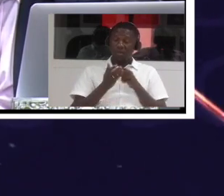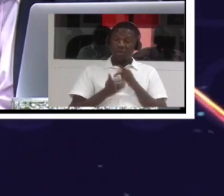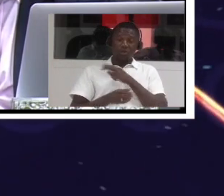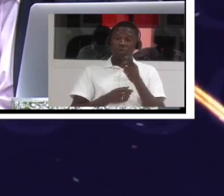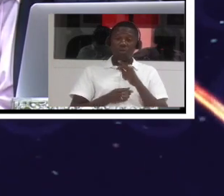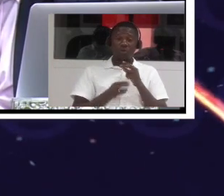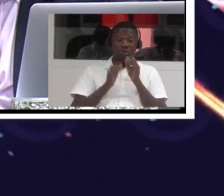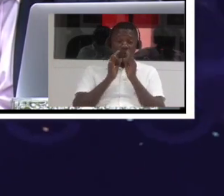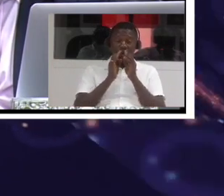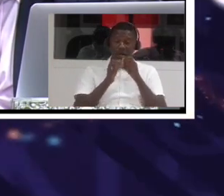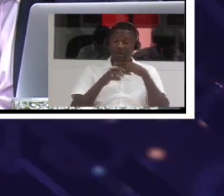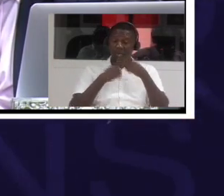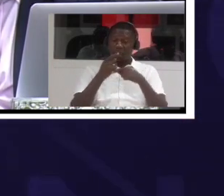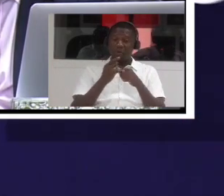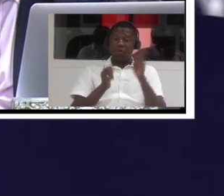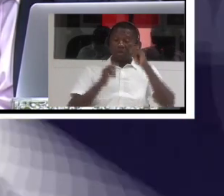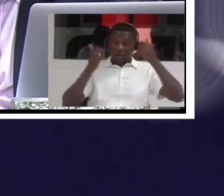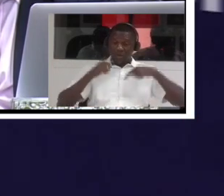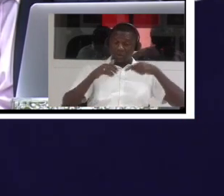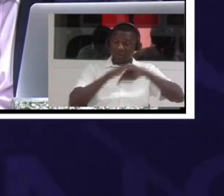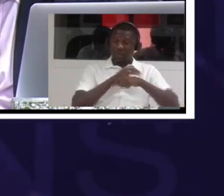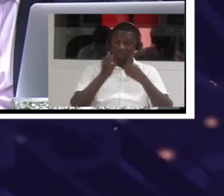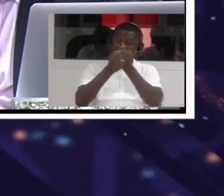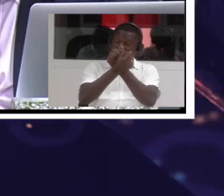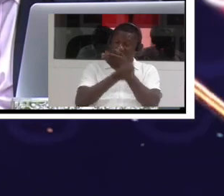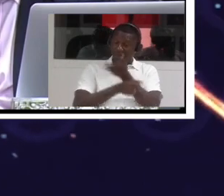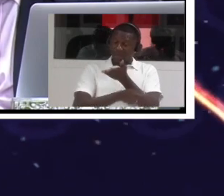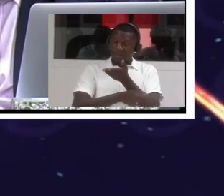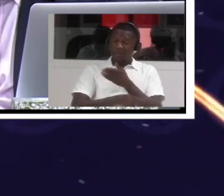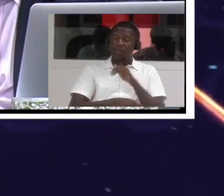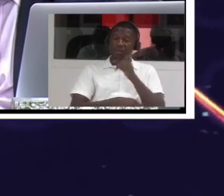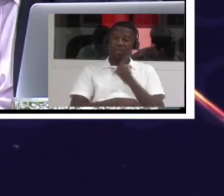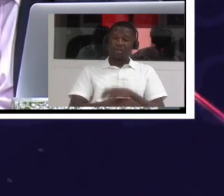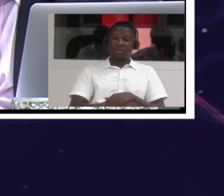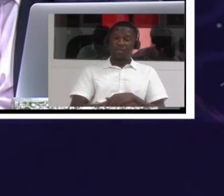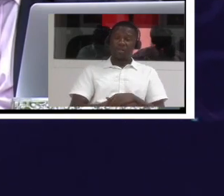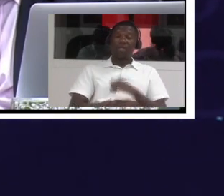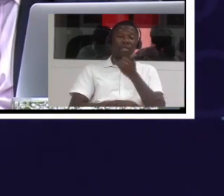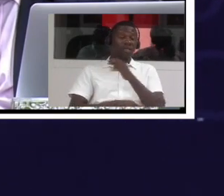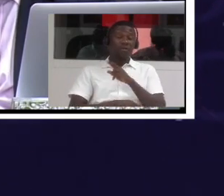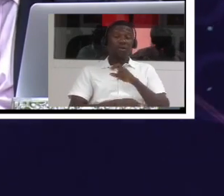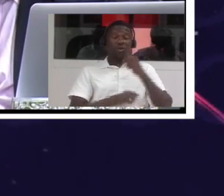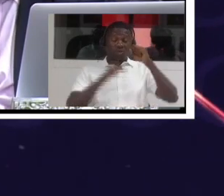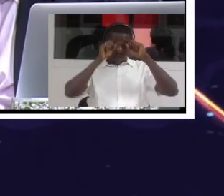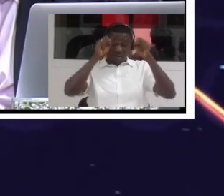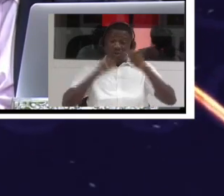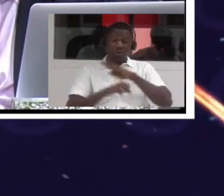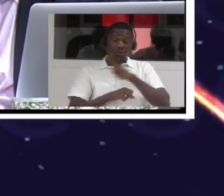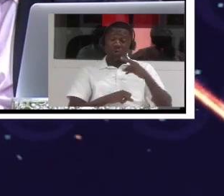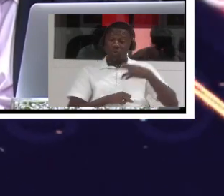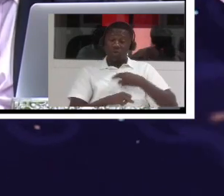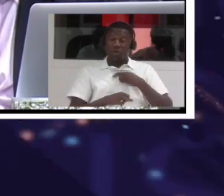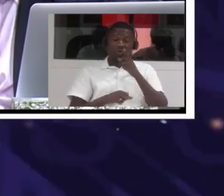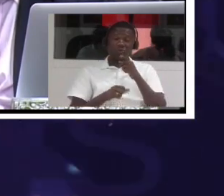yes. I mean, you don't. It was very unpredictable as to what the regime would like or not like. And